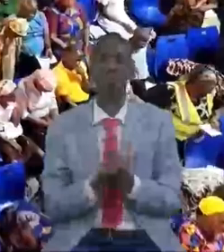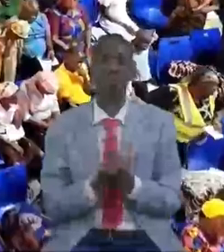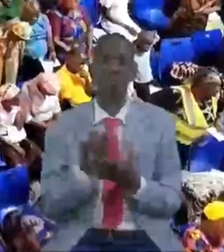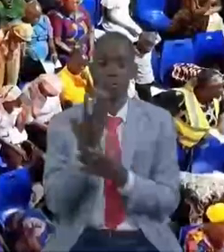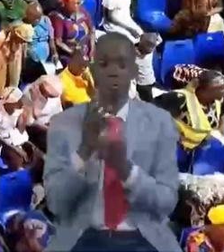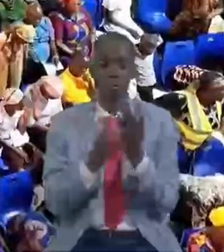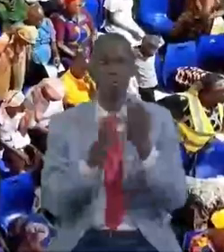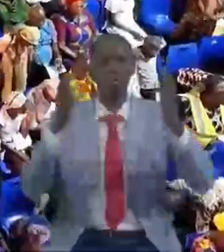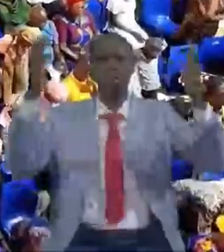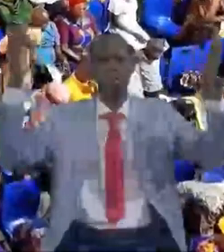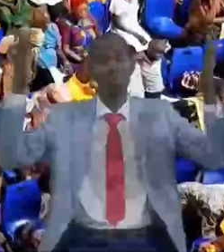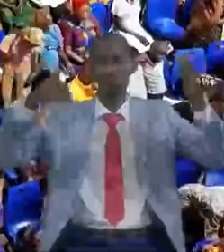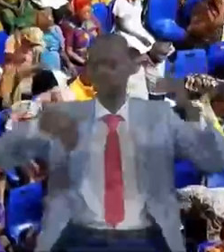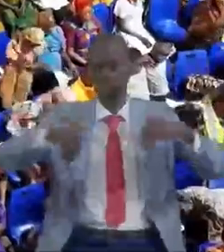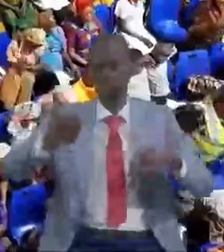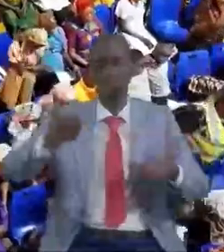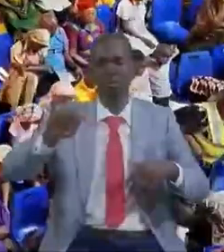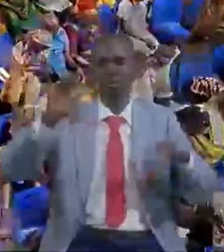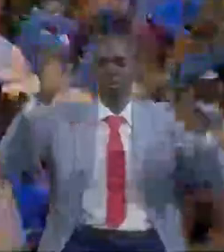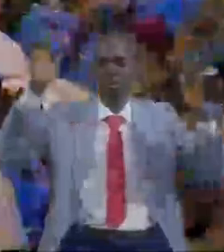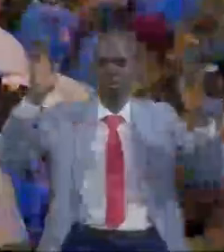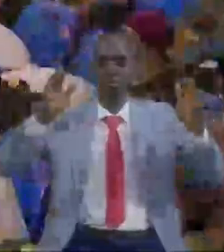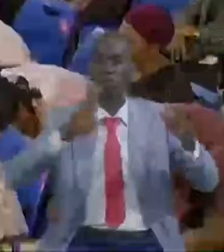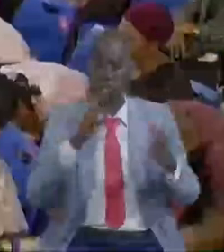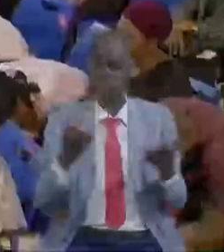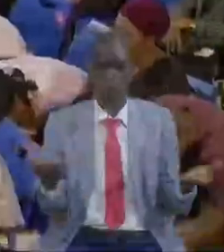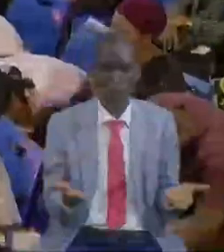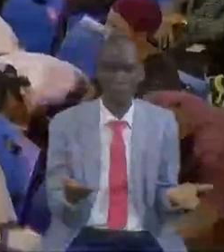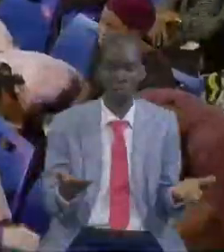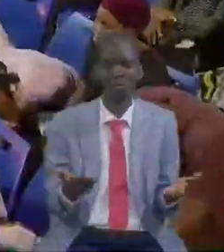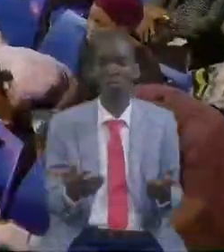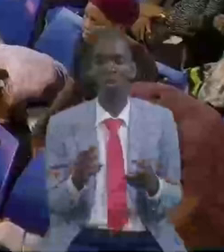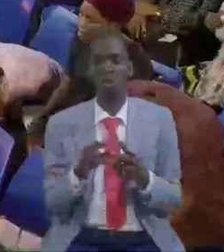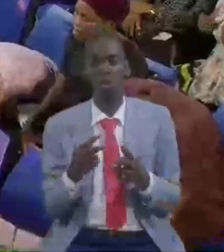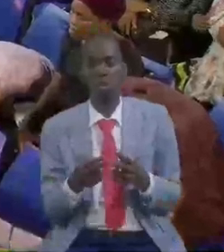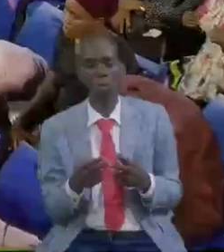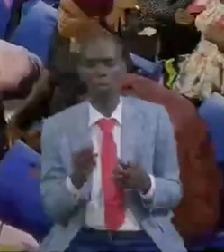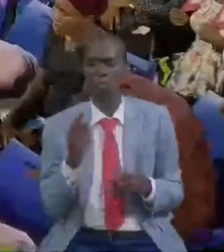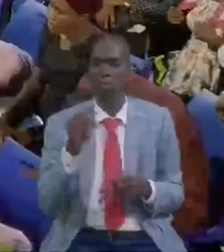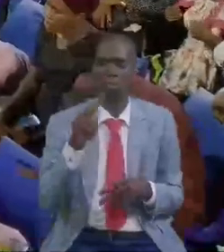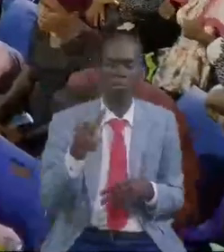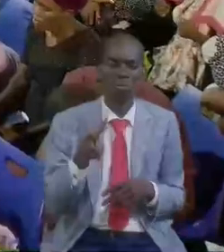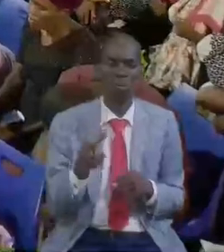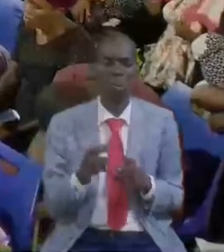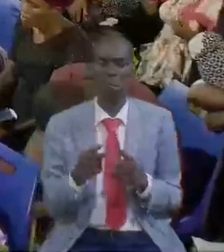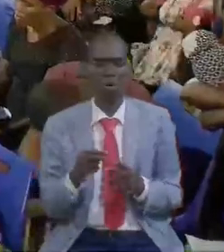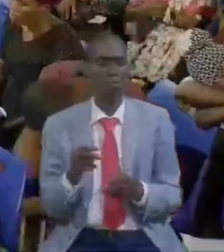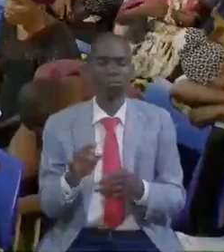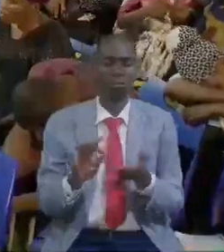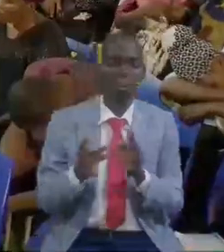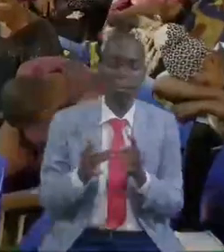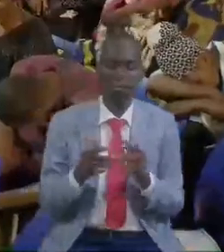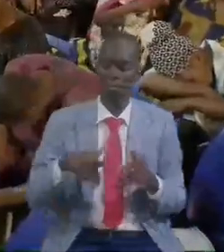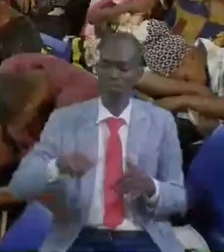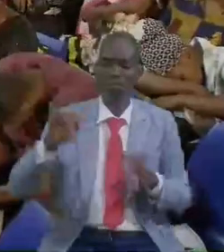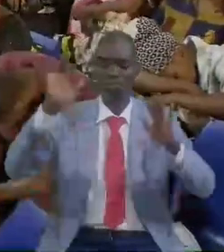up anywhere you are. Here. Or there, là-bas, anywhere, partout, Father, Père, in